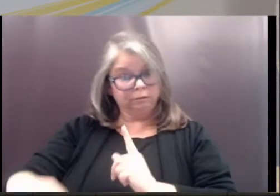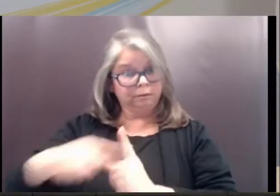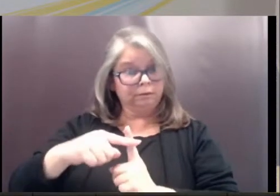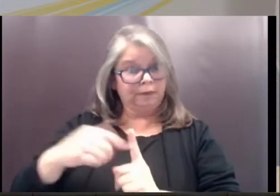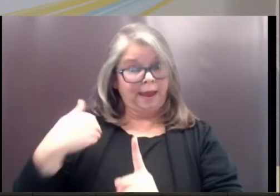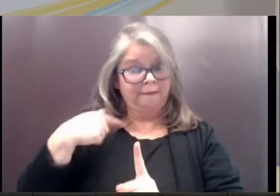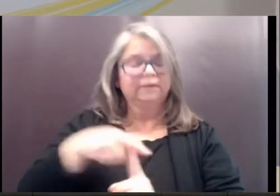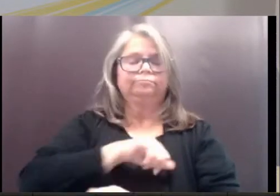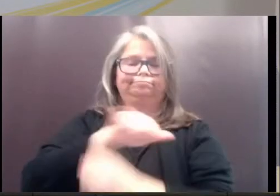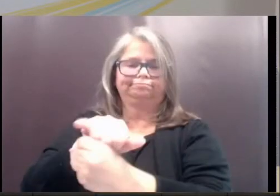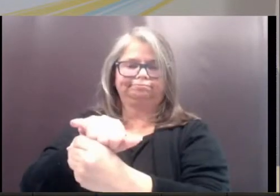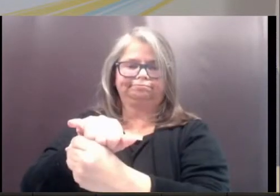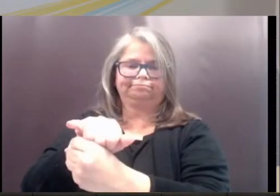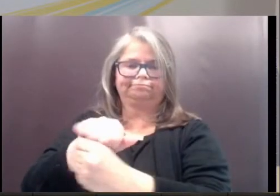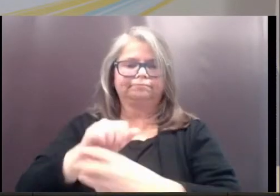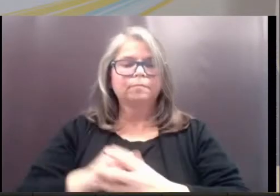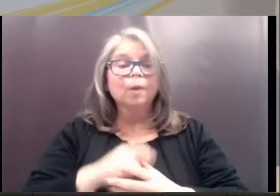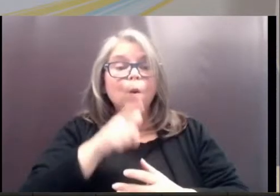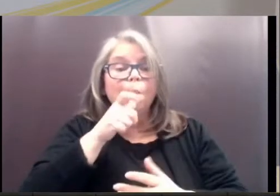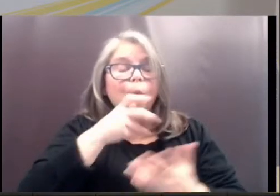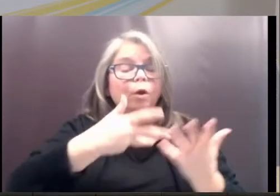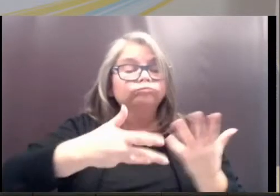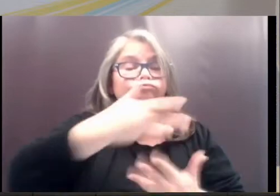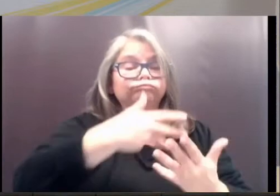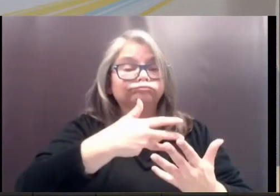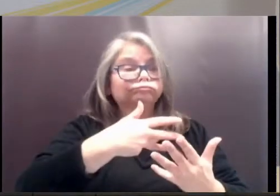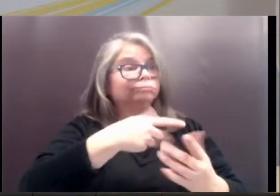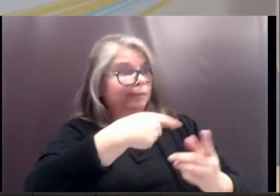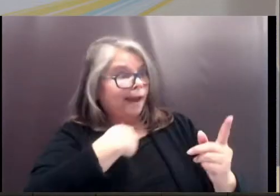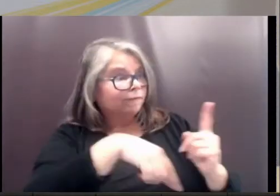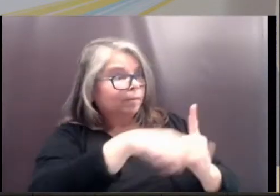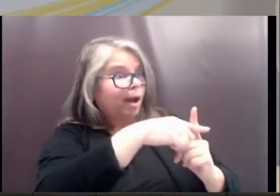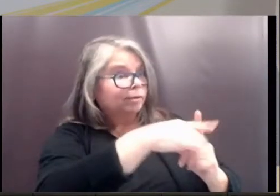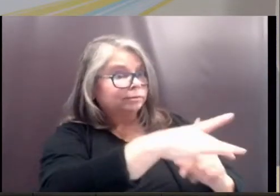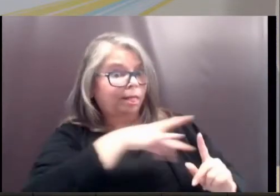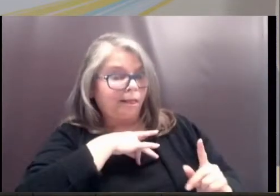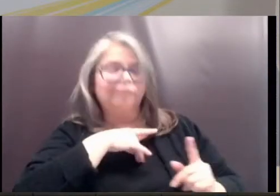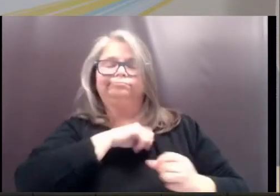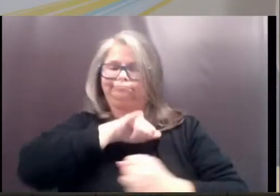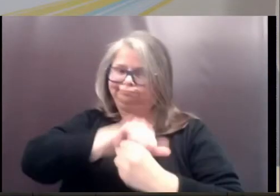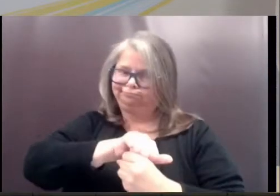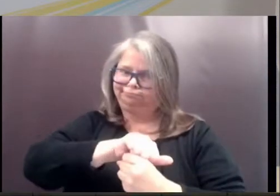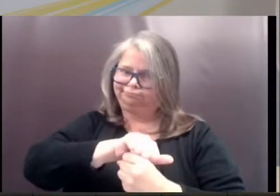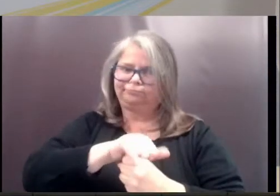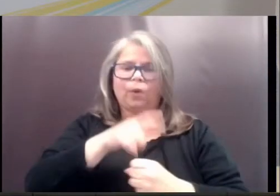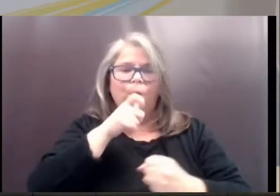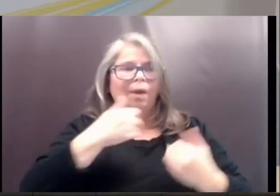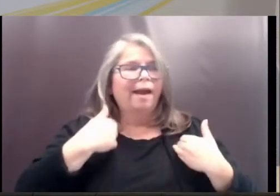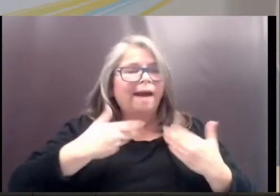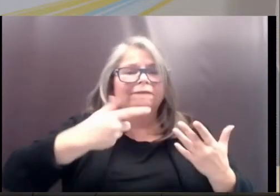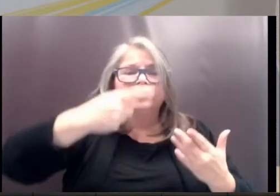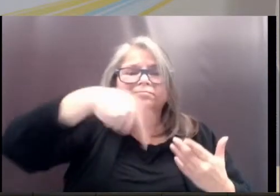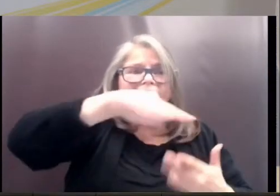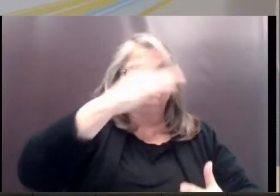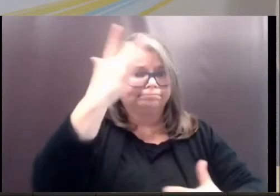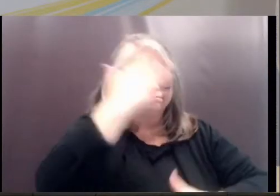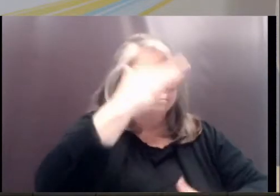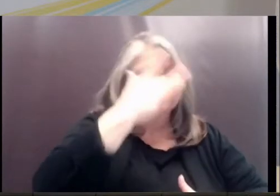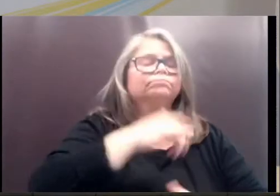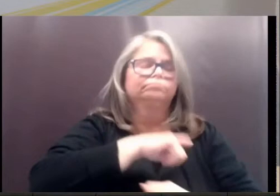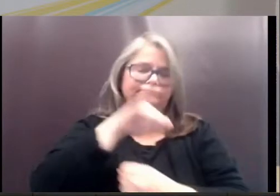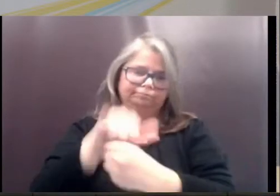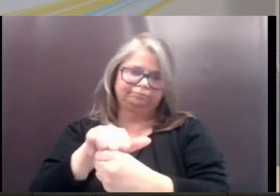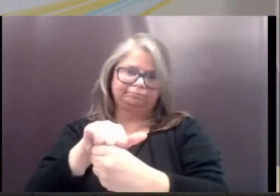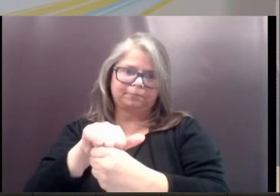awaiting test results are among those who are legally required to self-isolate in PEI. When in self-isolation, you need to stay on